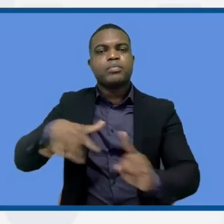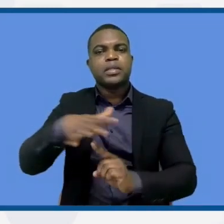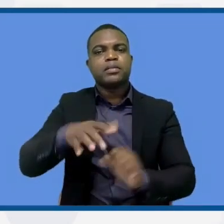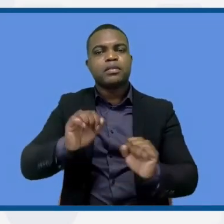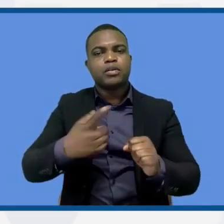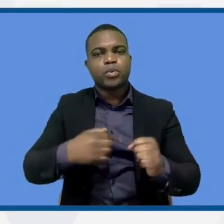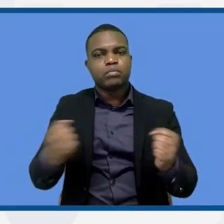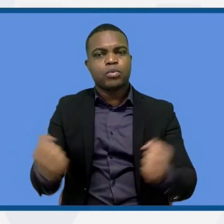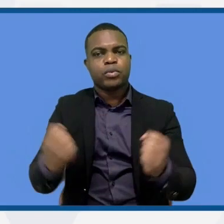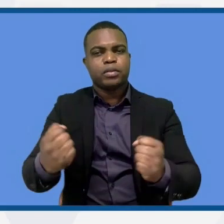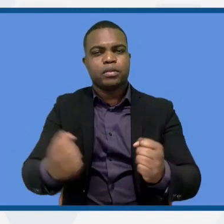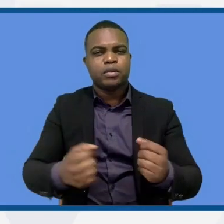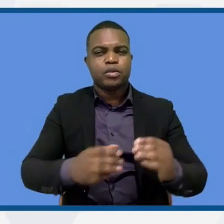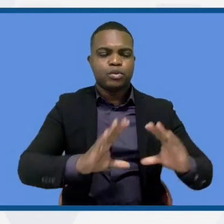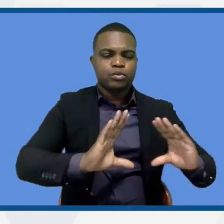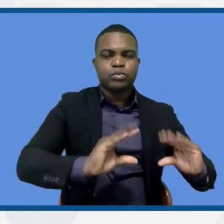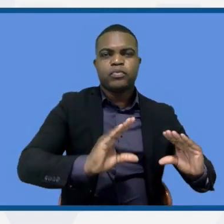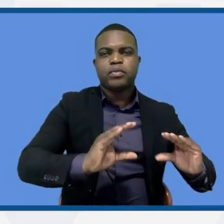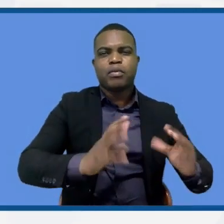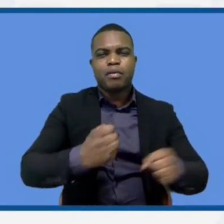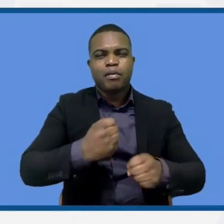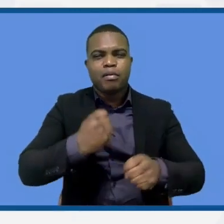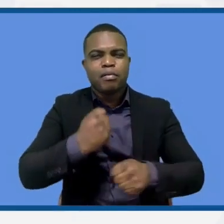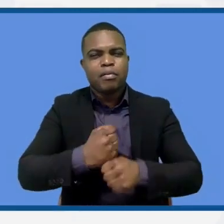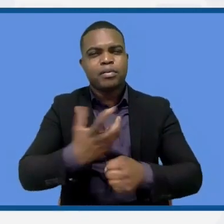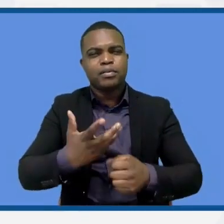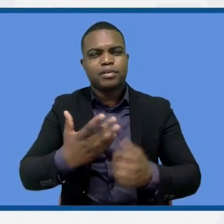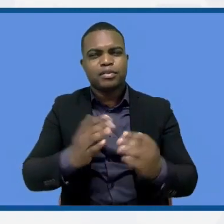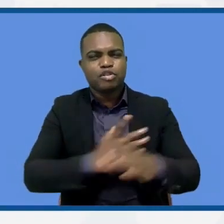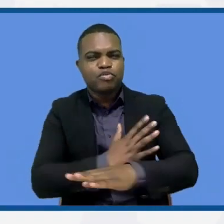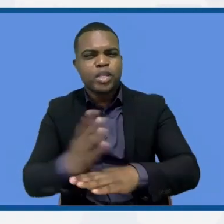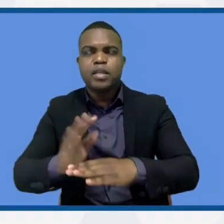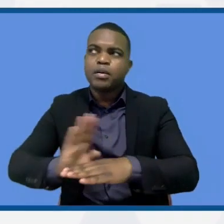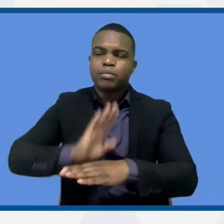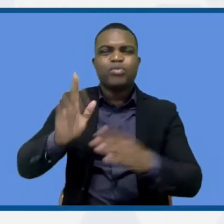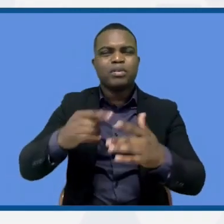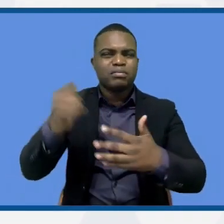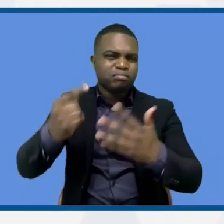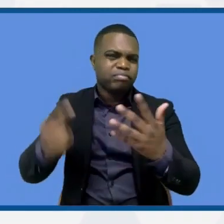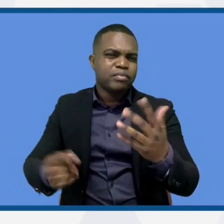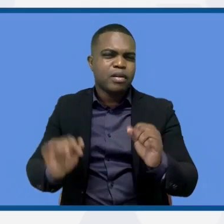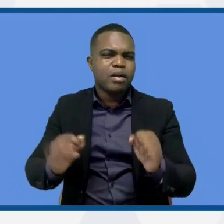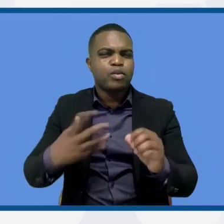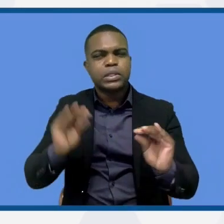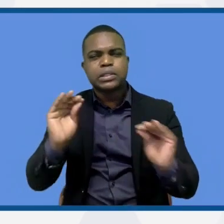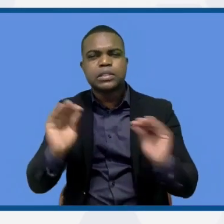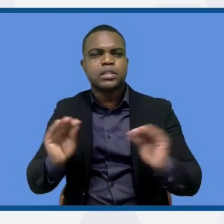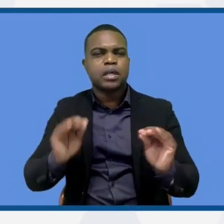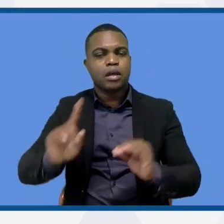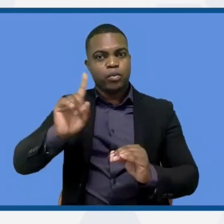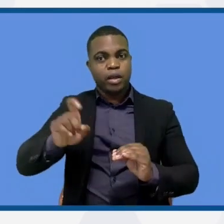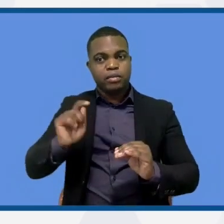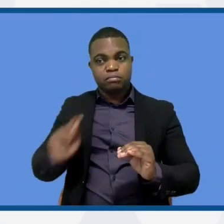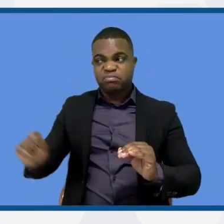several concrete things we're doing to try and realize this vision. First is around policy. The Biden and Harris administration signed into